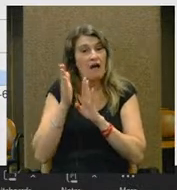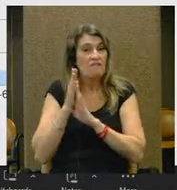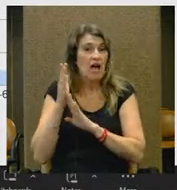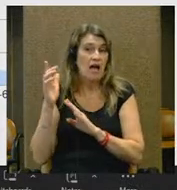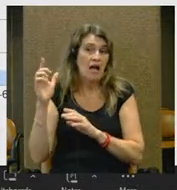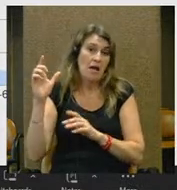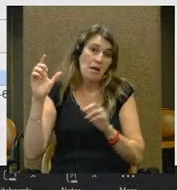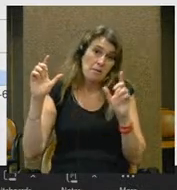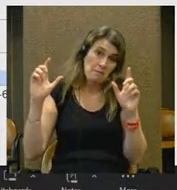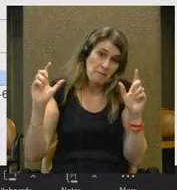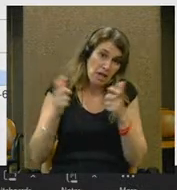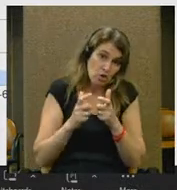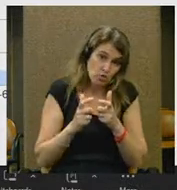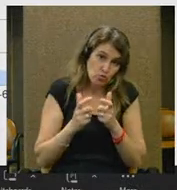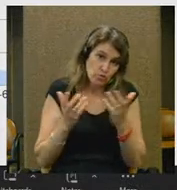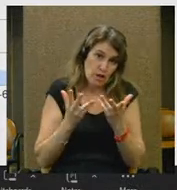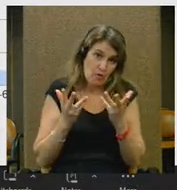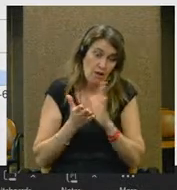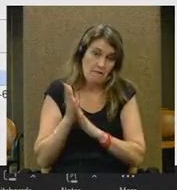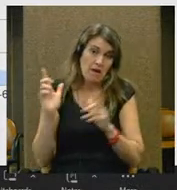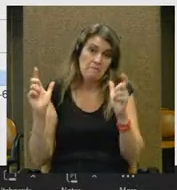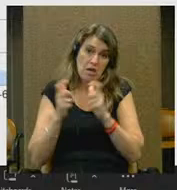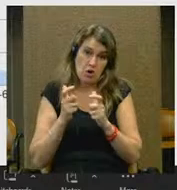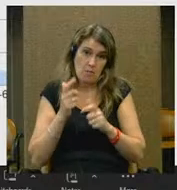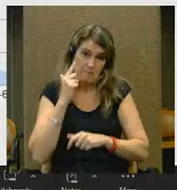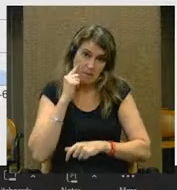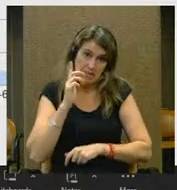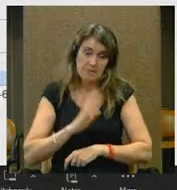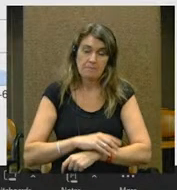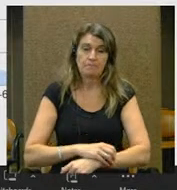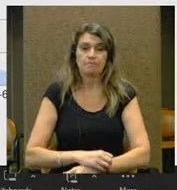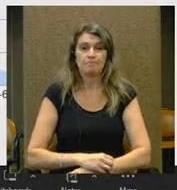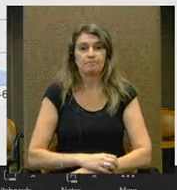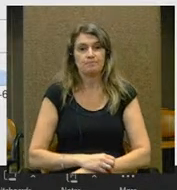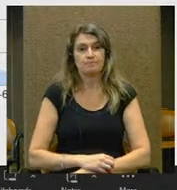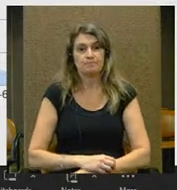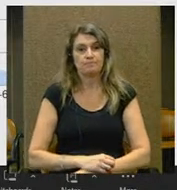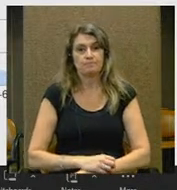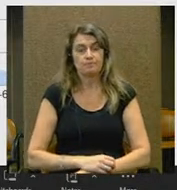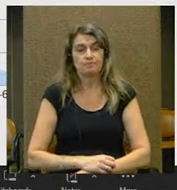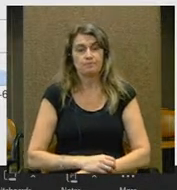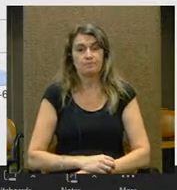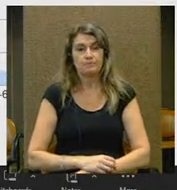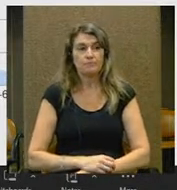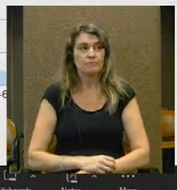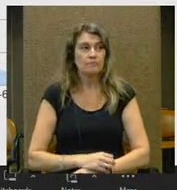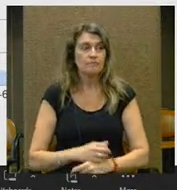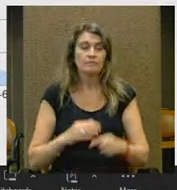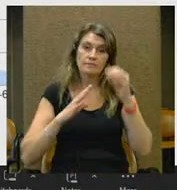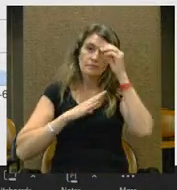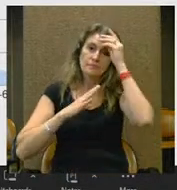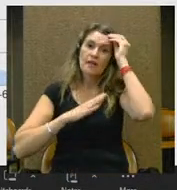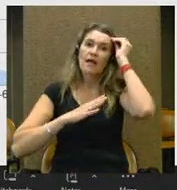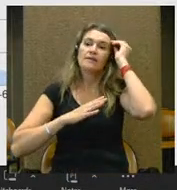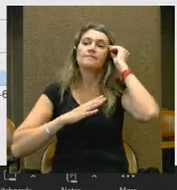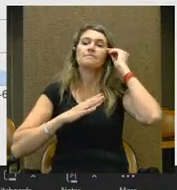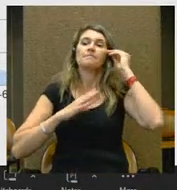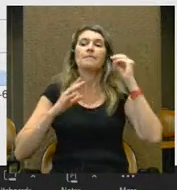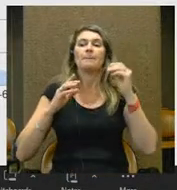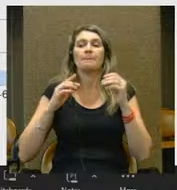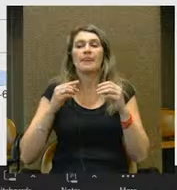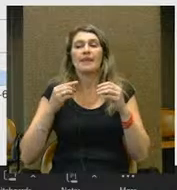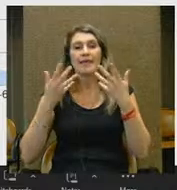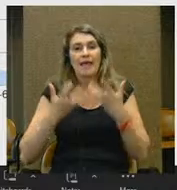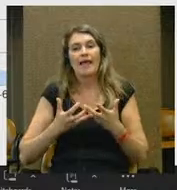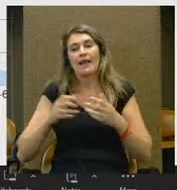harms due to natural aging is without challenges. There are unique challenges to managing opioid consumption in